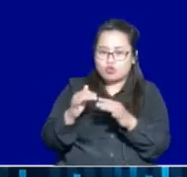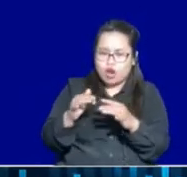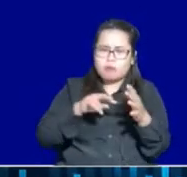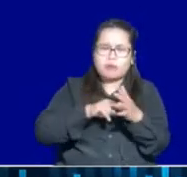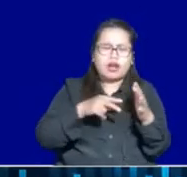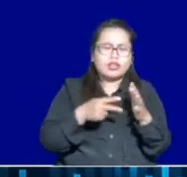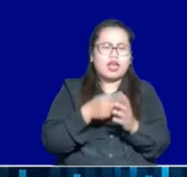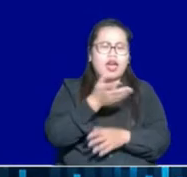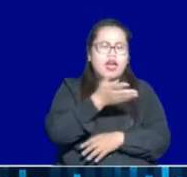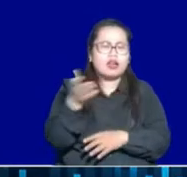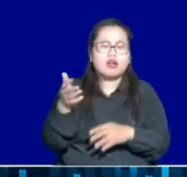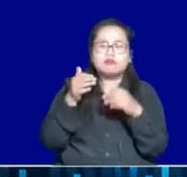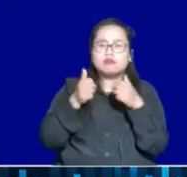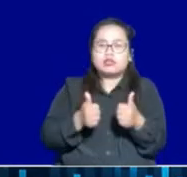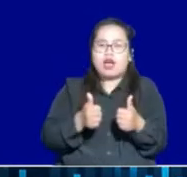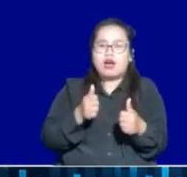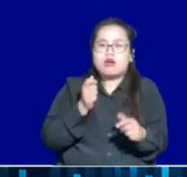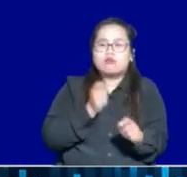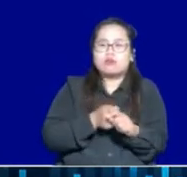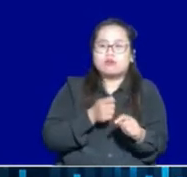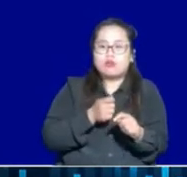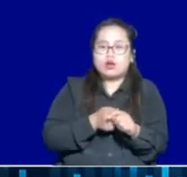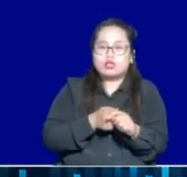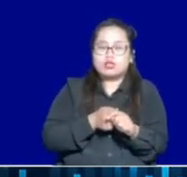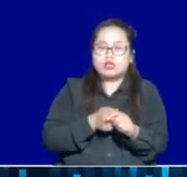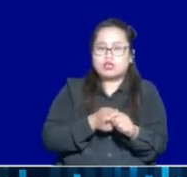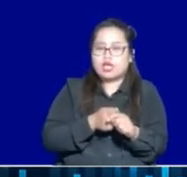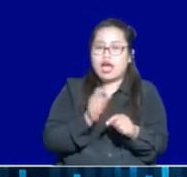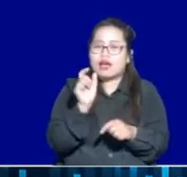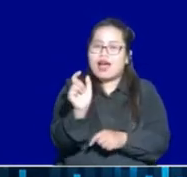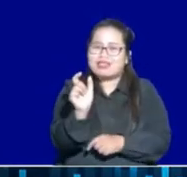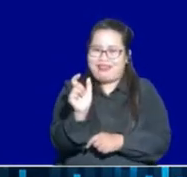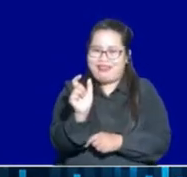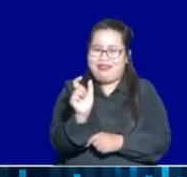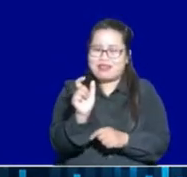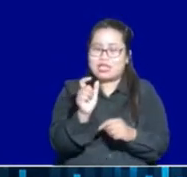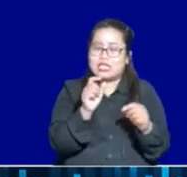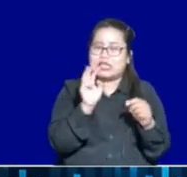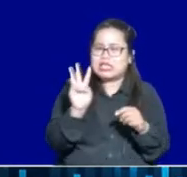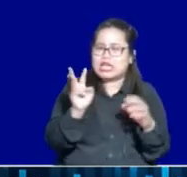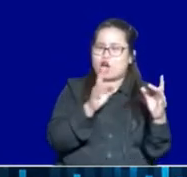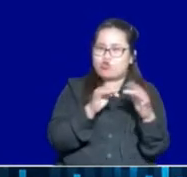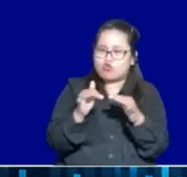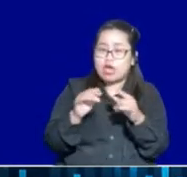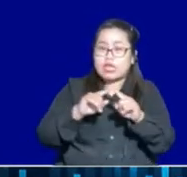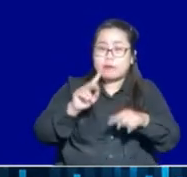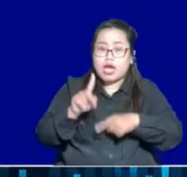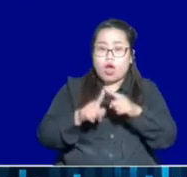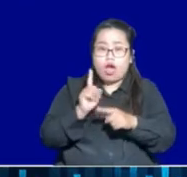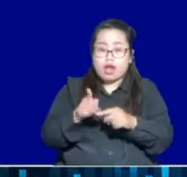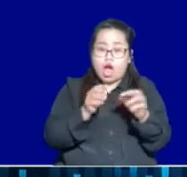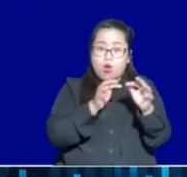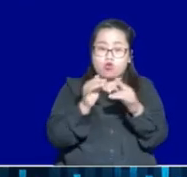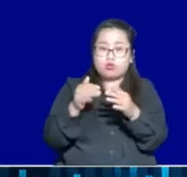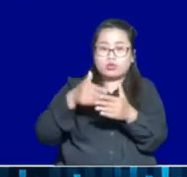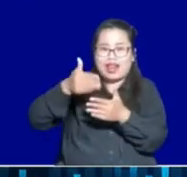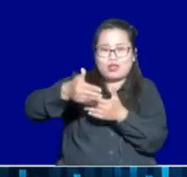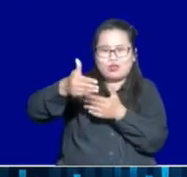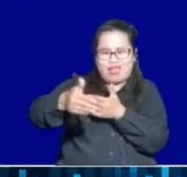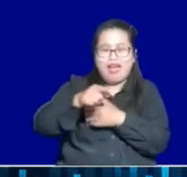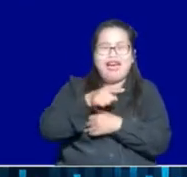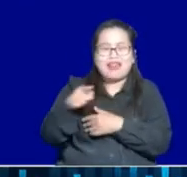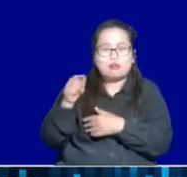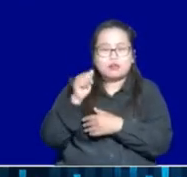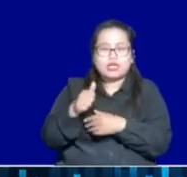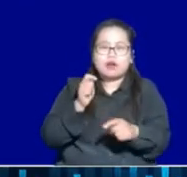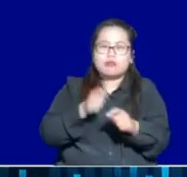and you can make three-letter words. If I give you an extra letter, now you can make nine words, and you can